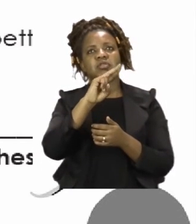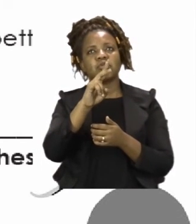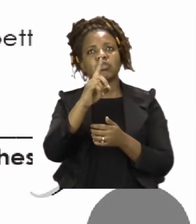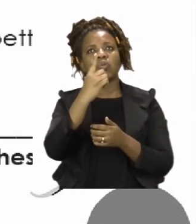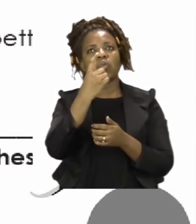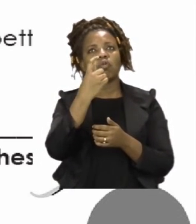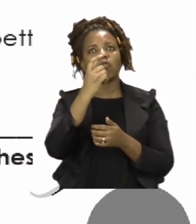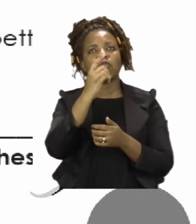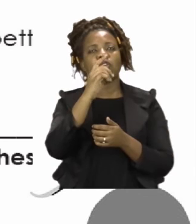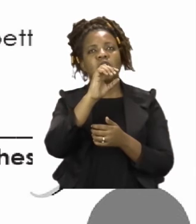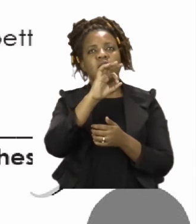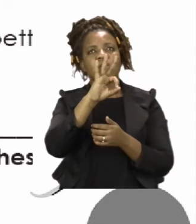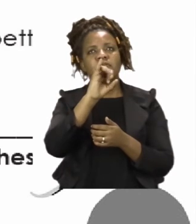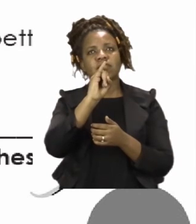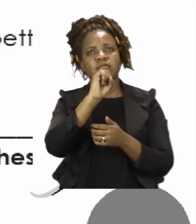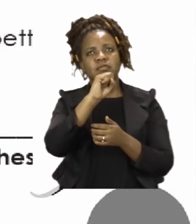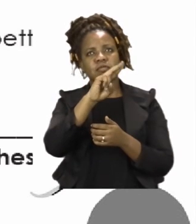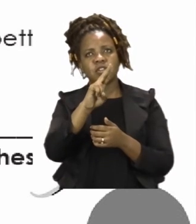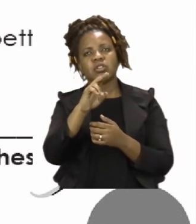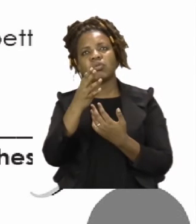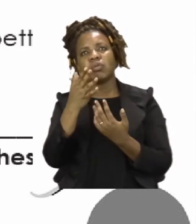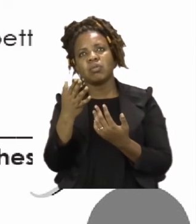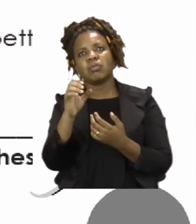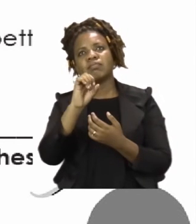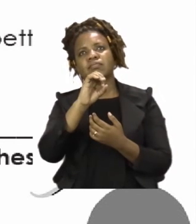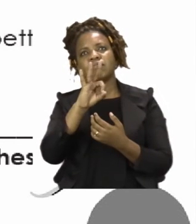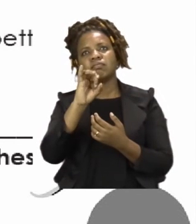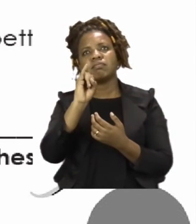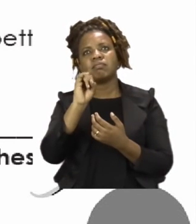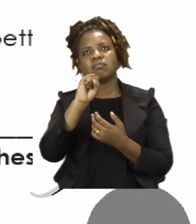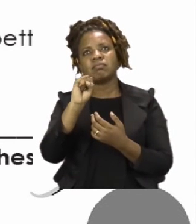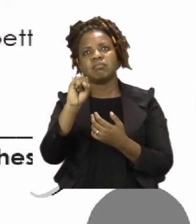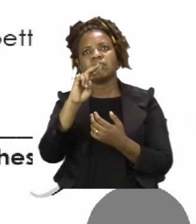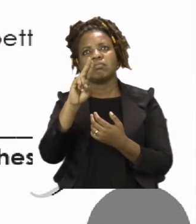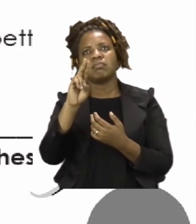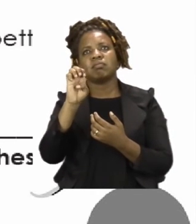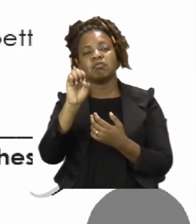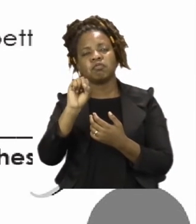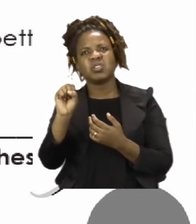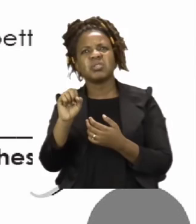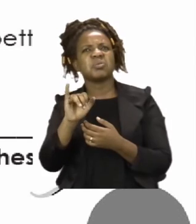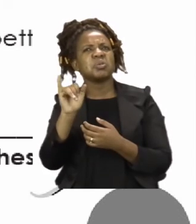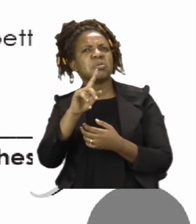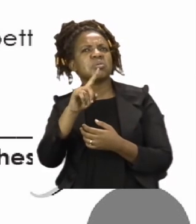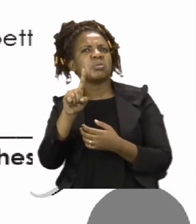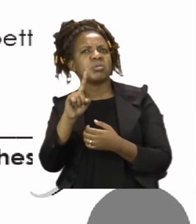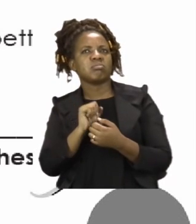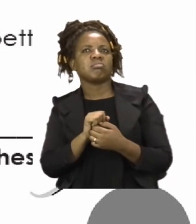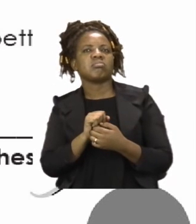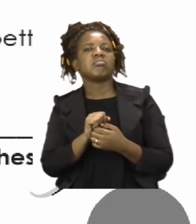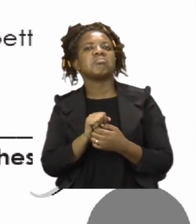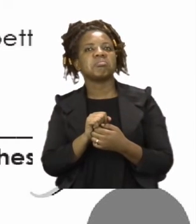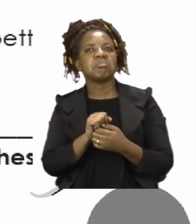The word we will be using there is the word fish. Fish.